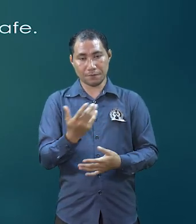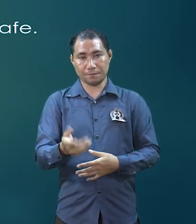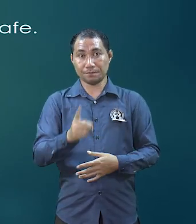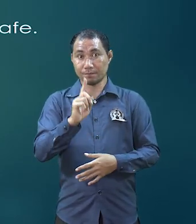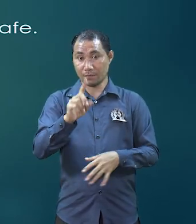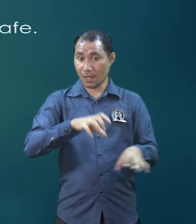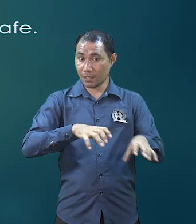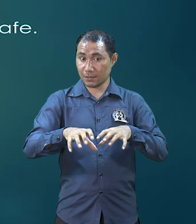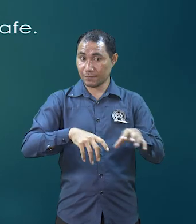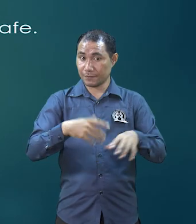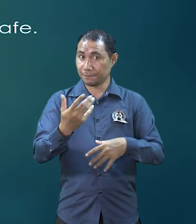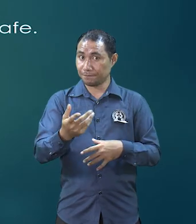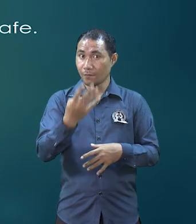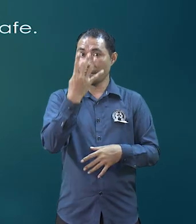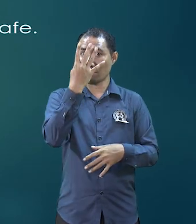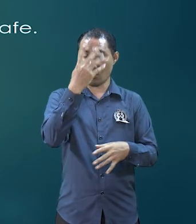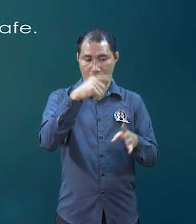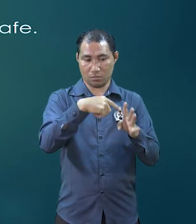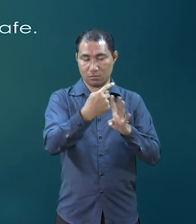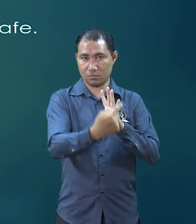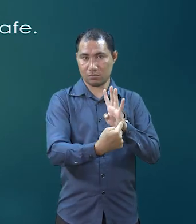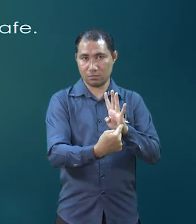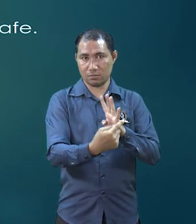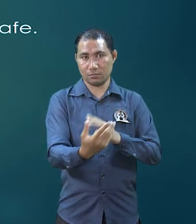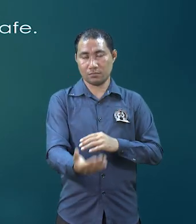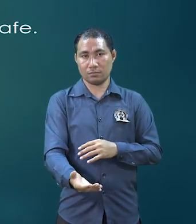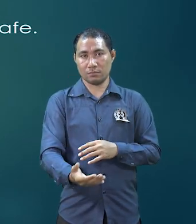Sa tilo mai vai ngana fa.